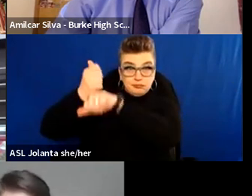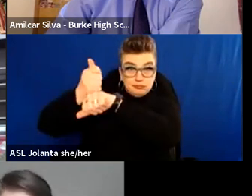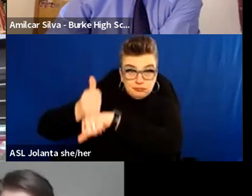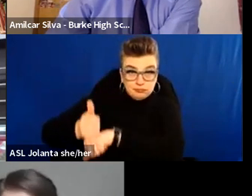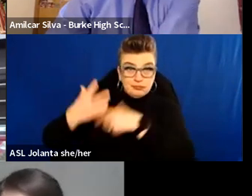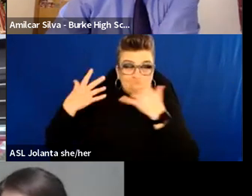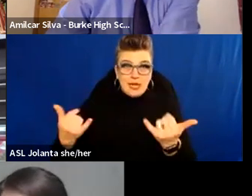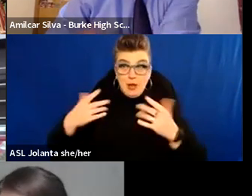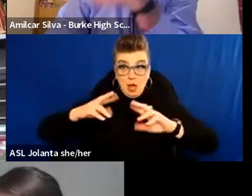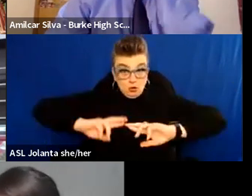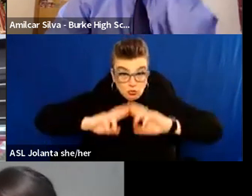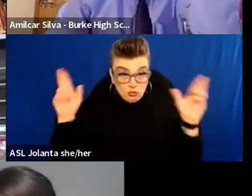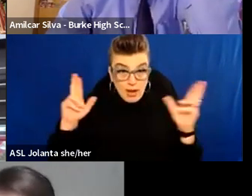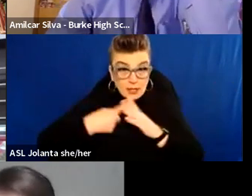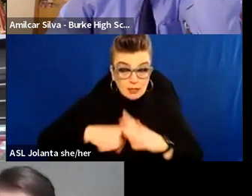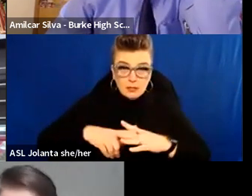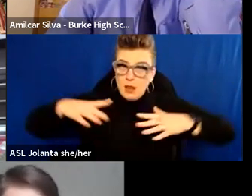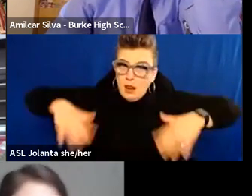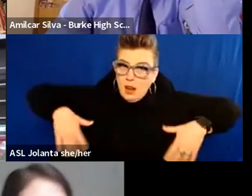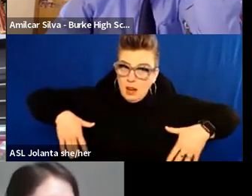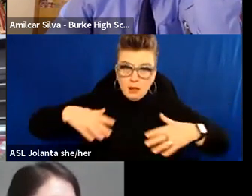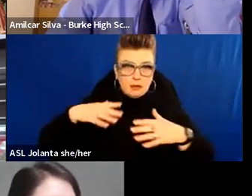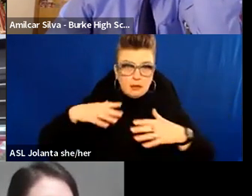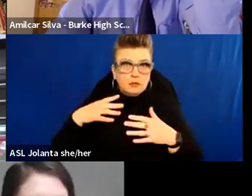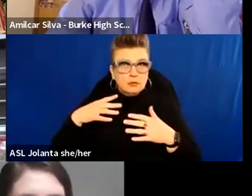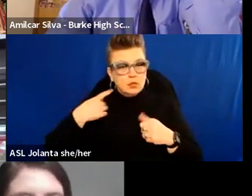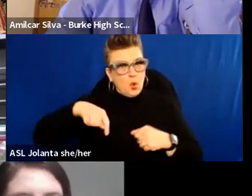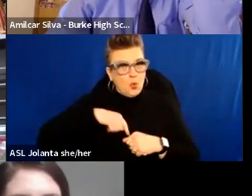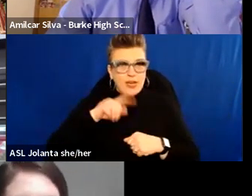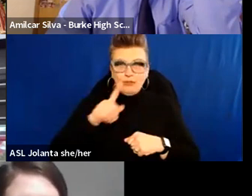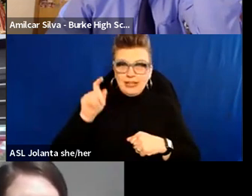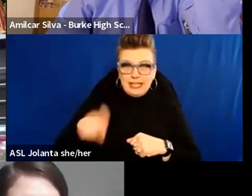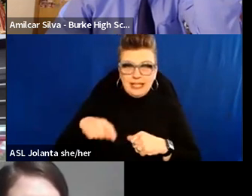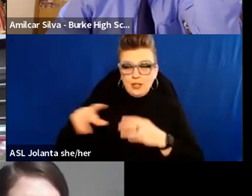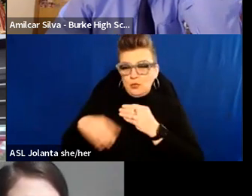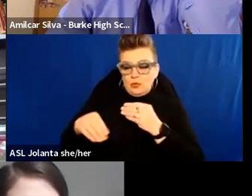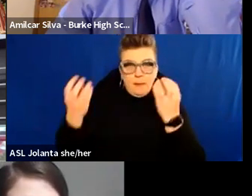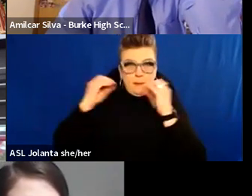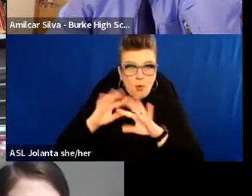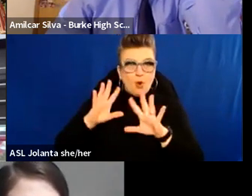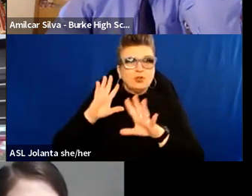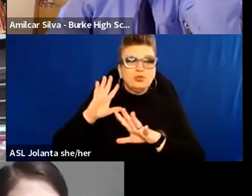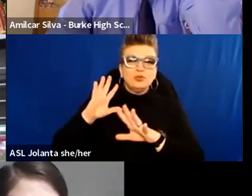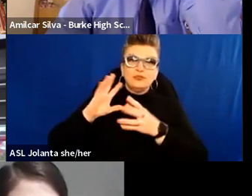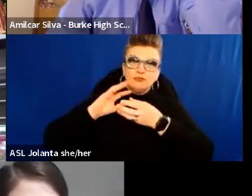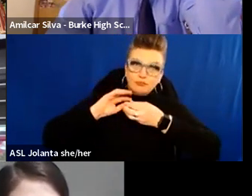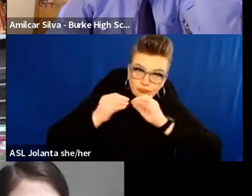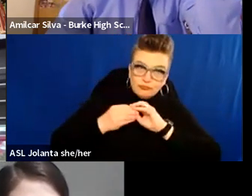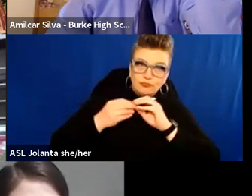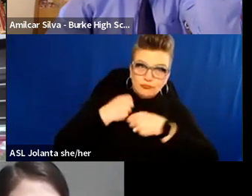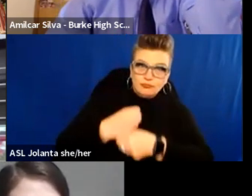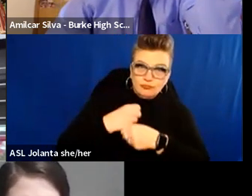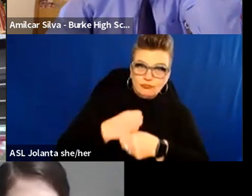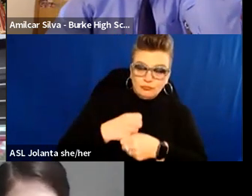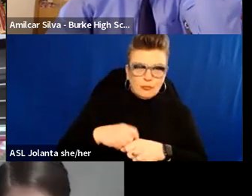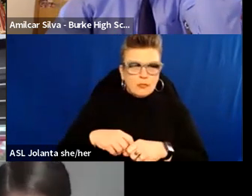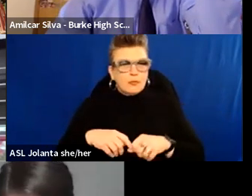infrastructure to really realize the numbers that we should be having across the boston public schools and right now is it only offered in spanish or is